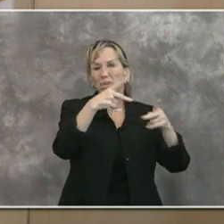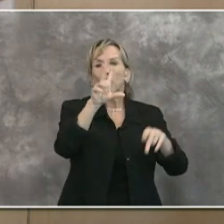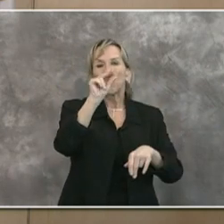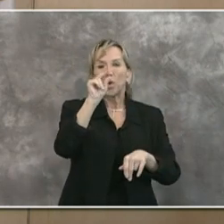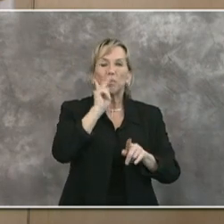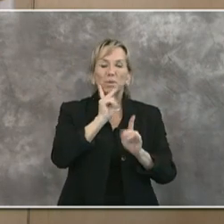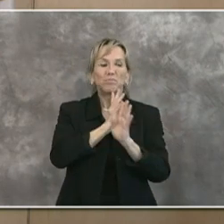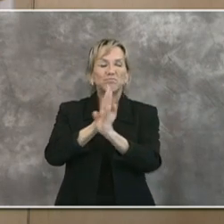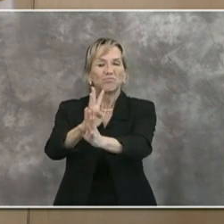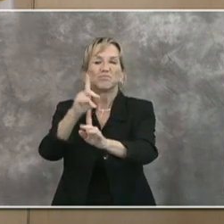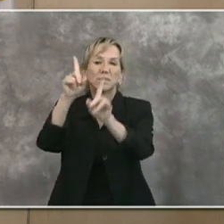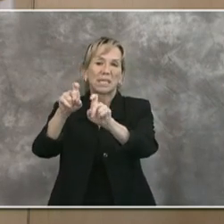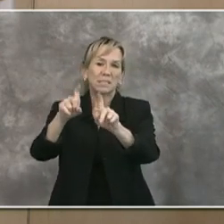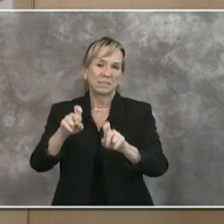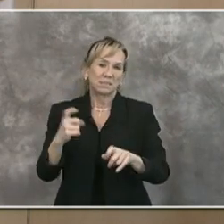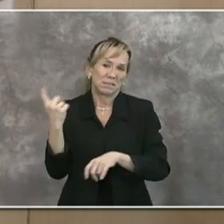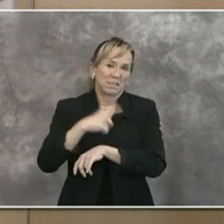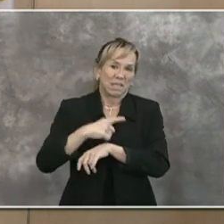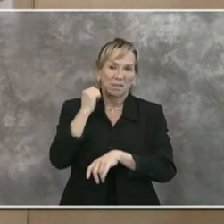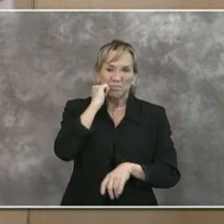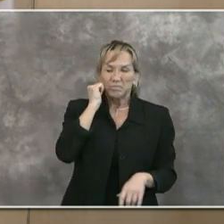Dr. Wooten.